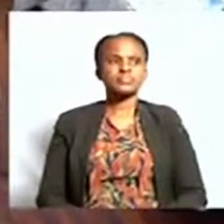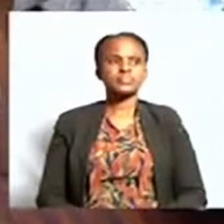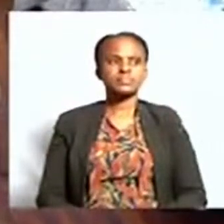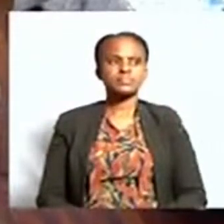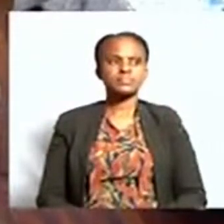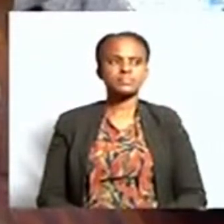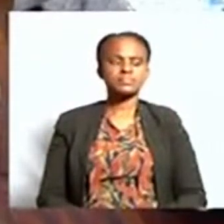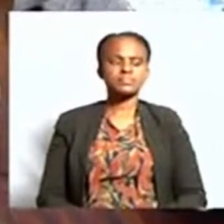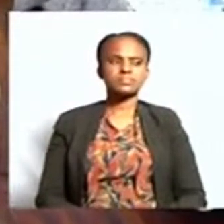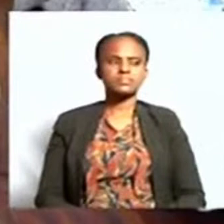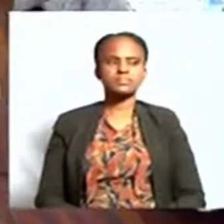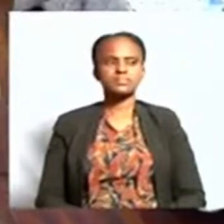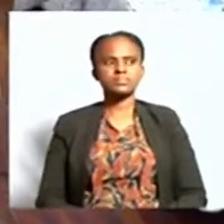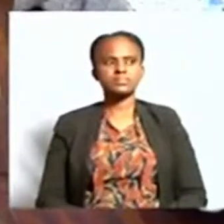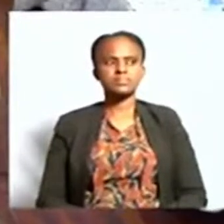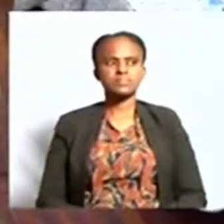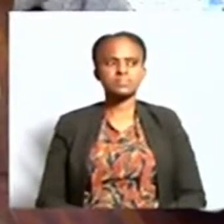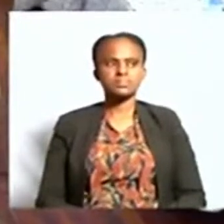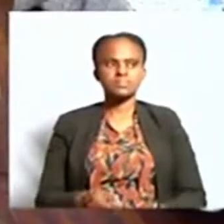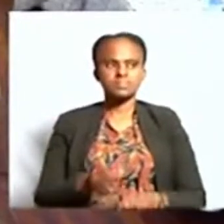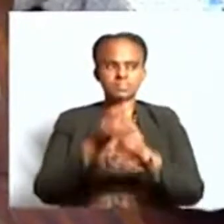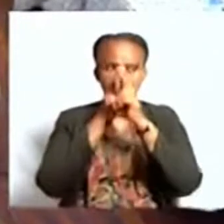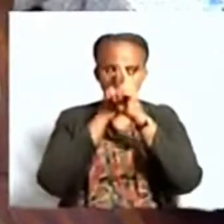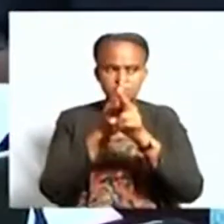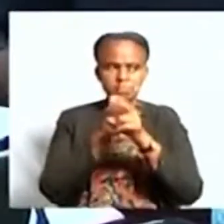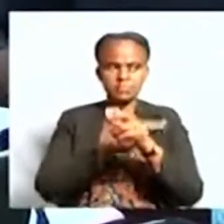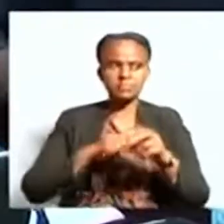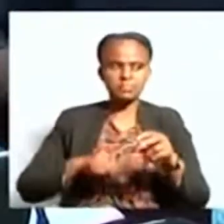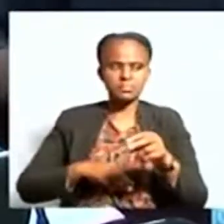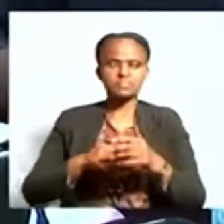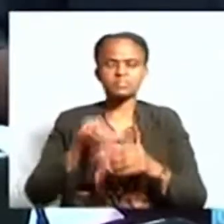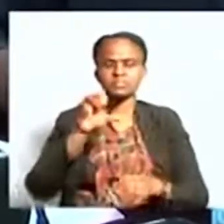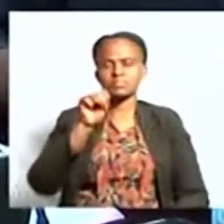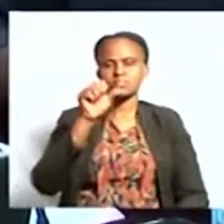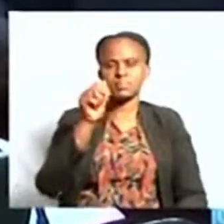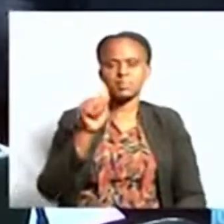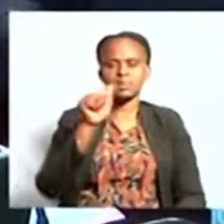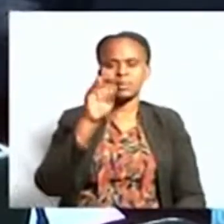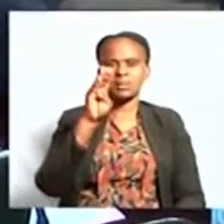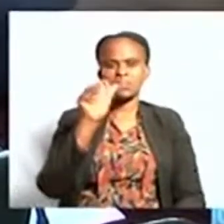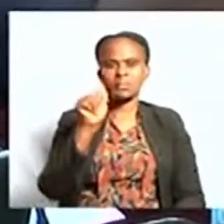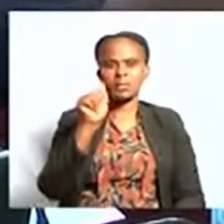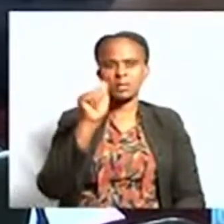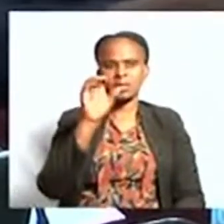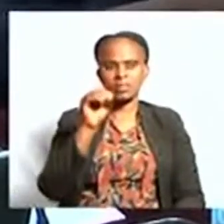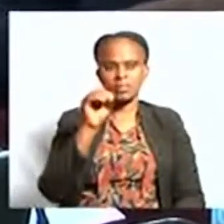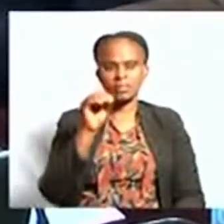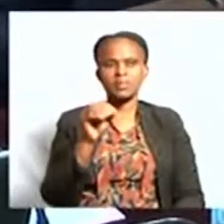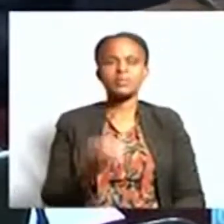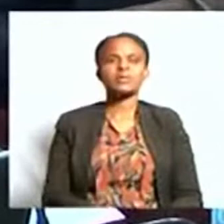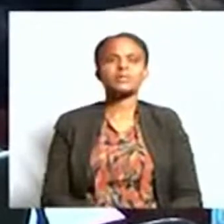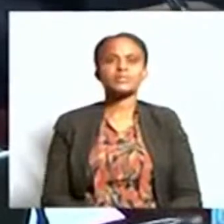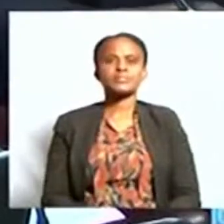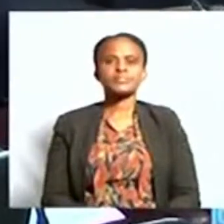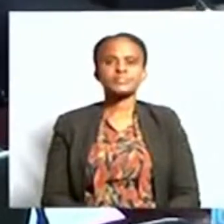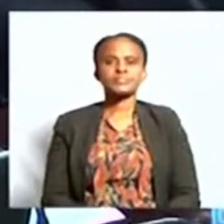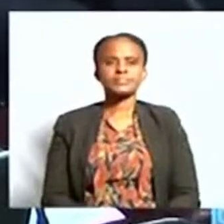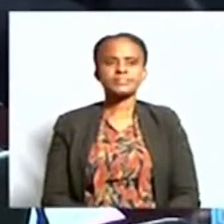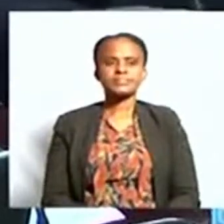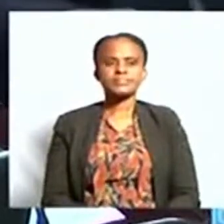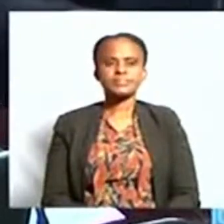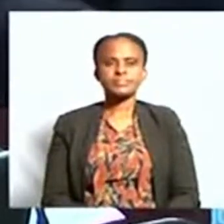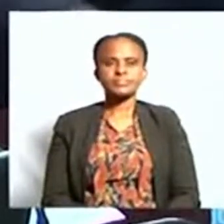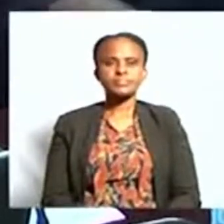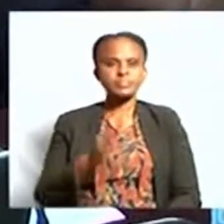members? Yes, Honorable Sabao, proceed. Thank you, Chair. PS, considering